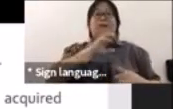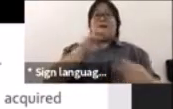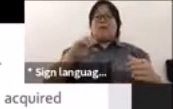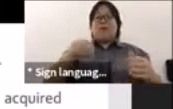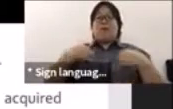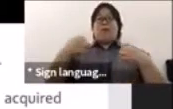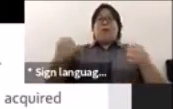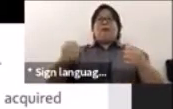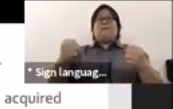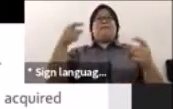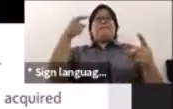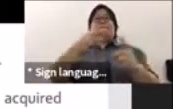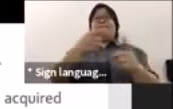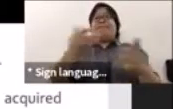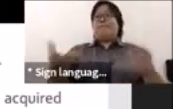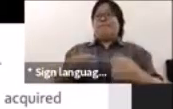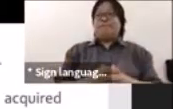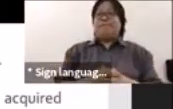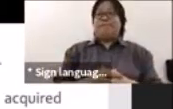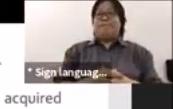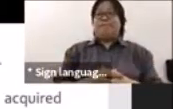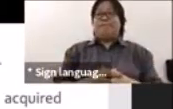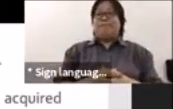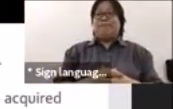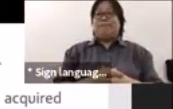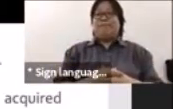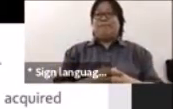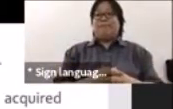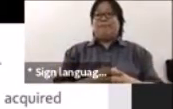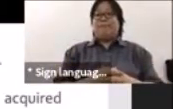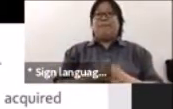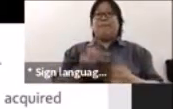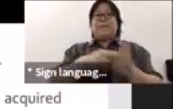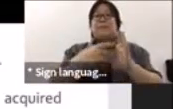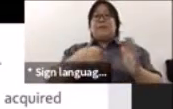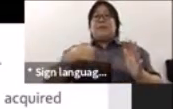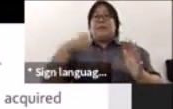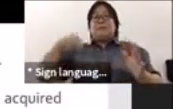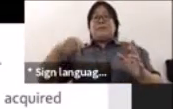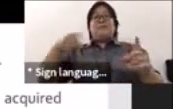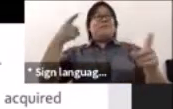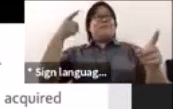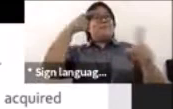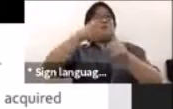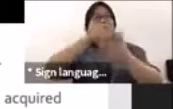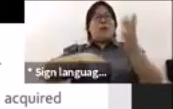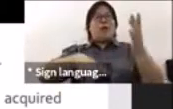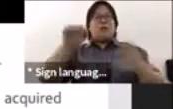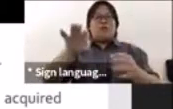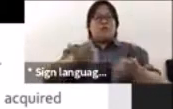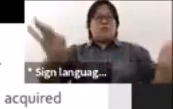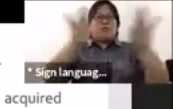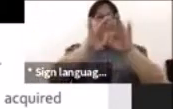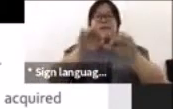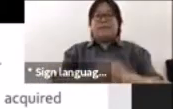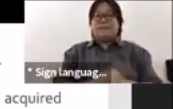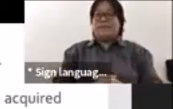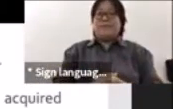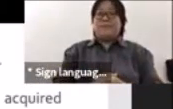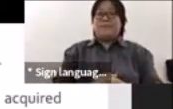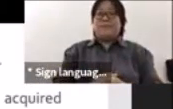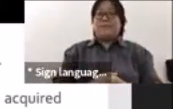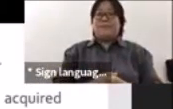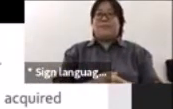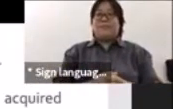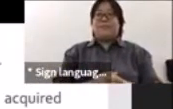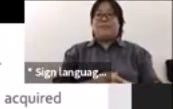talked area of research, so I have taken up this issue. Now, individual with lower limb amputation undergoes